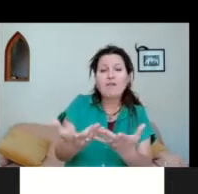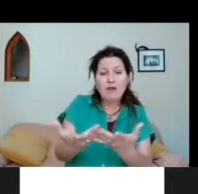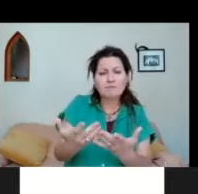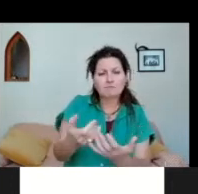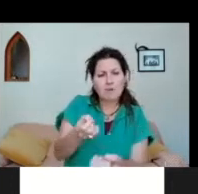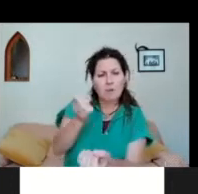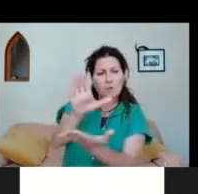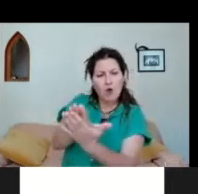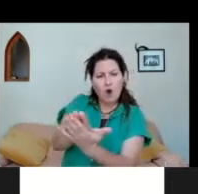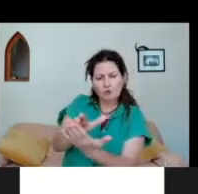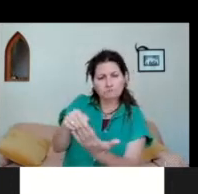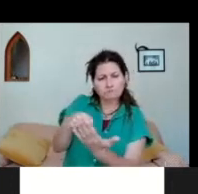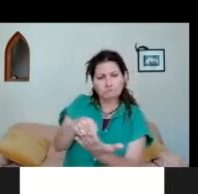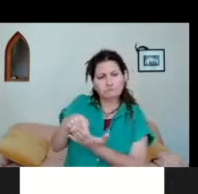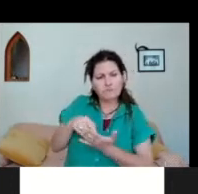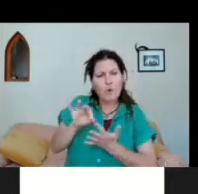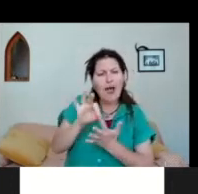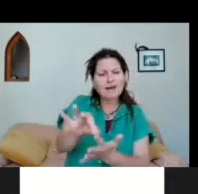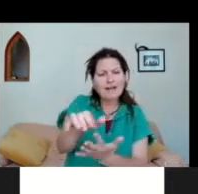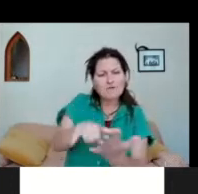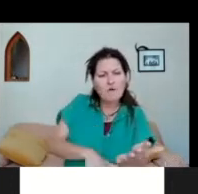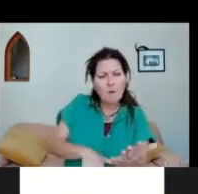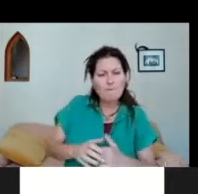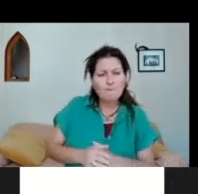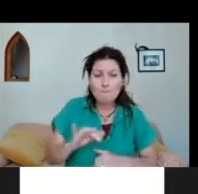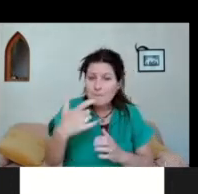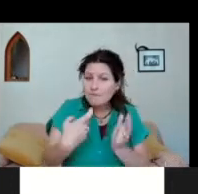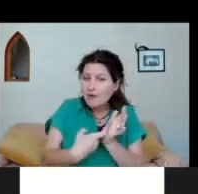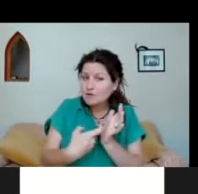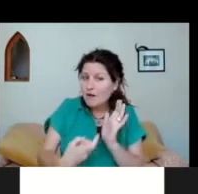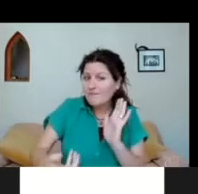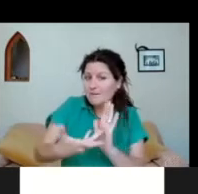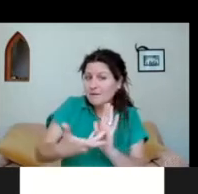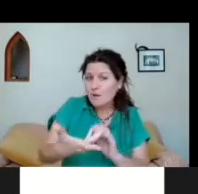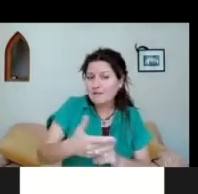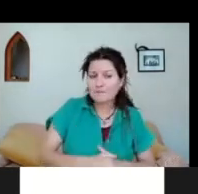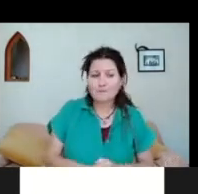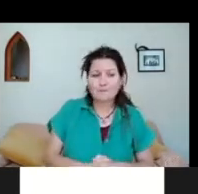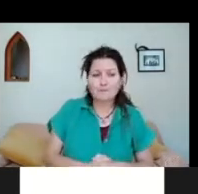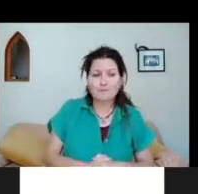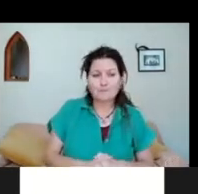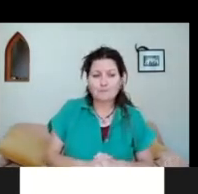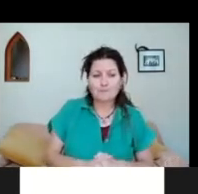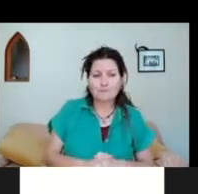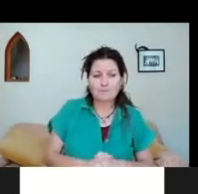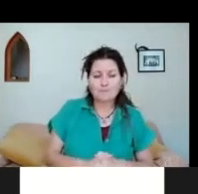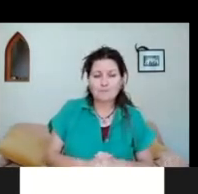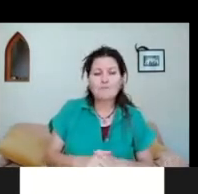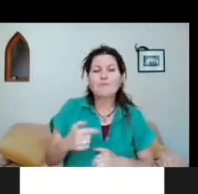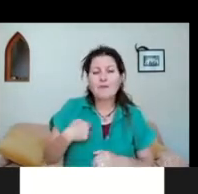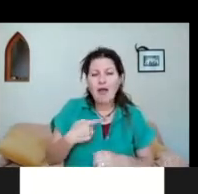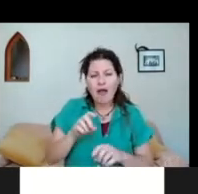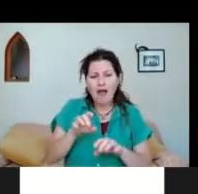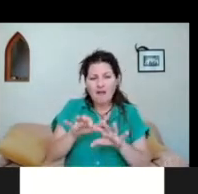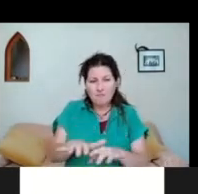please feel free to mention it as well. I don't know if Rachel has something to add, but yeah. I've literally just said in the chat, yeah, where